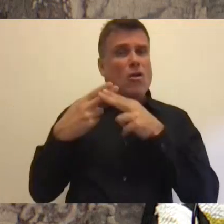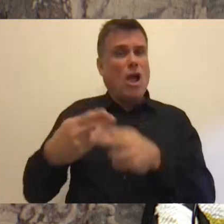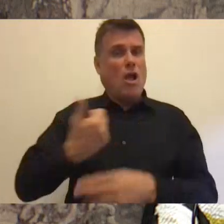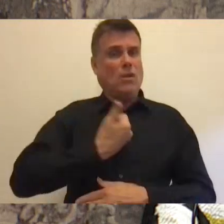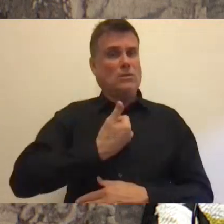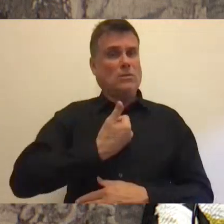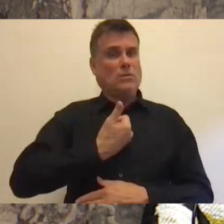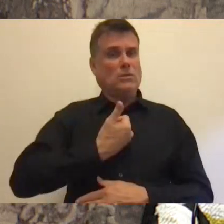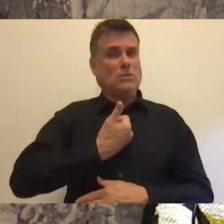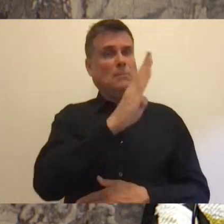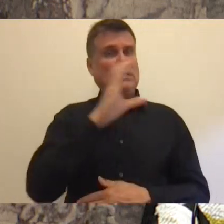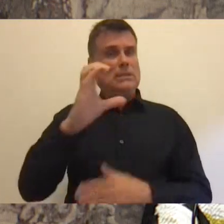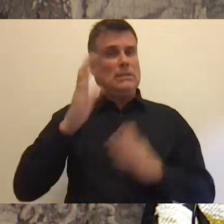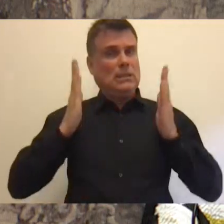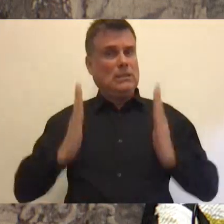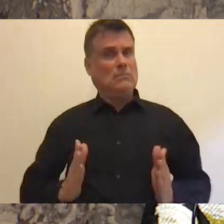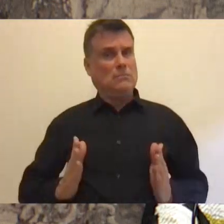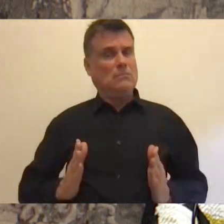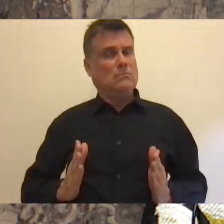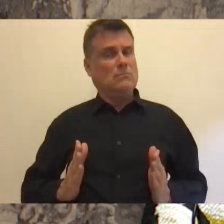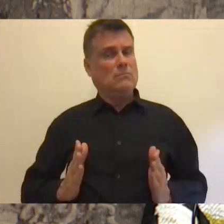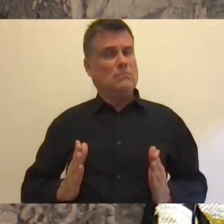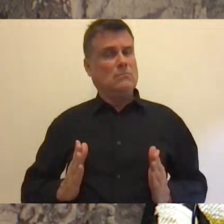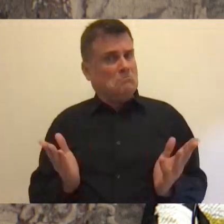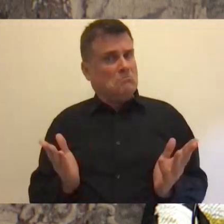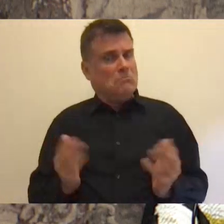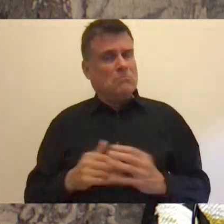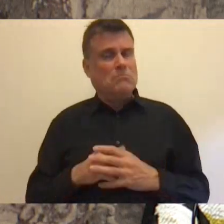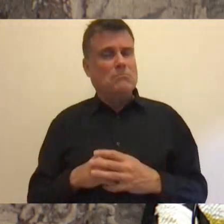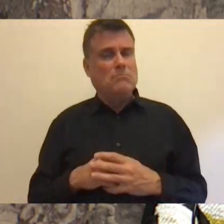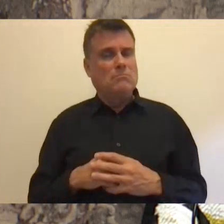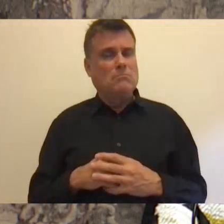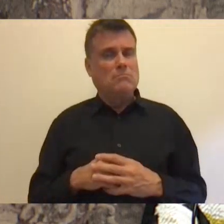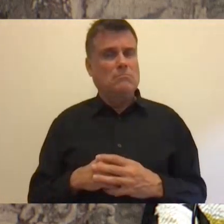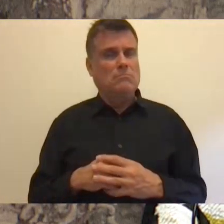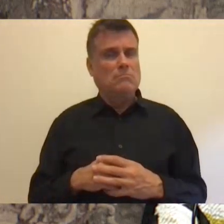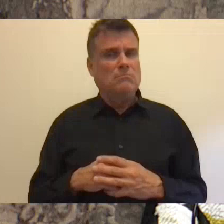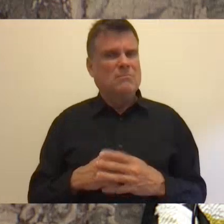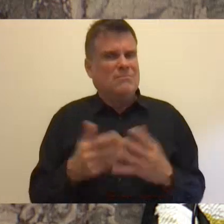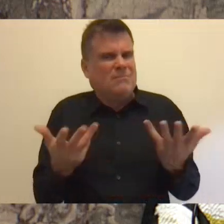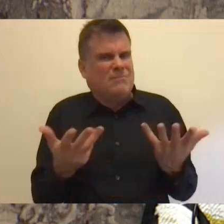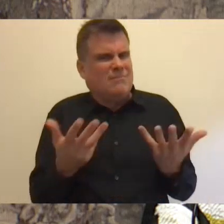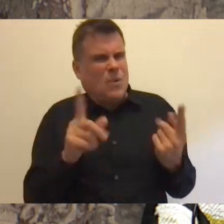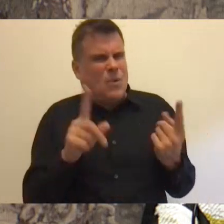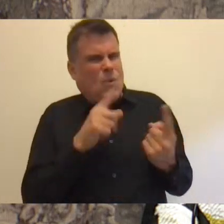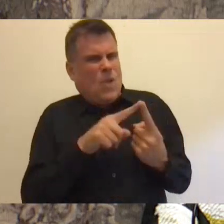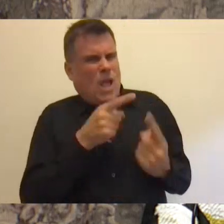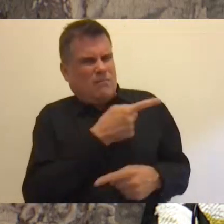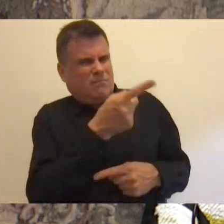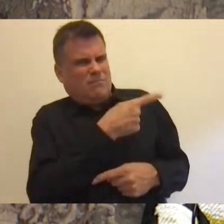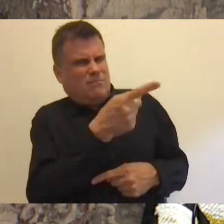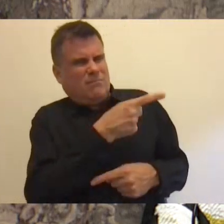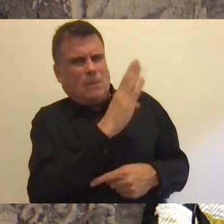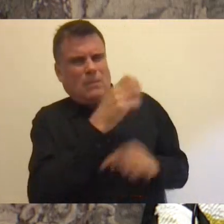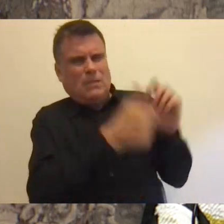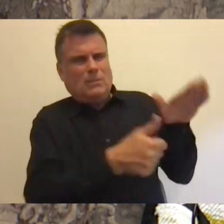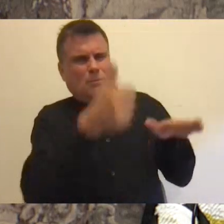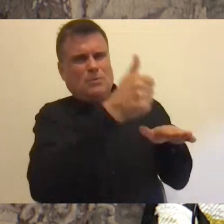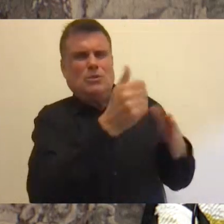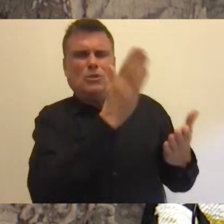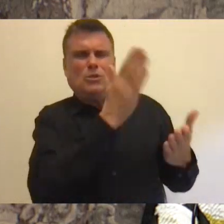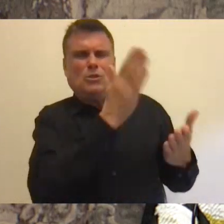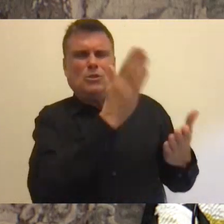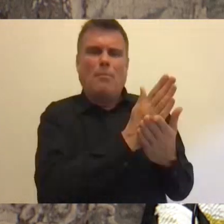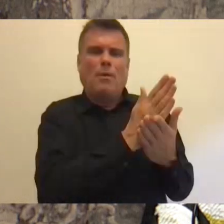When will the Premier abandon this stupidity that only drives people apart instead of trying to